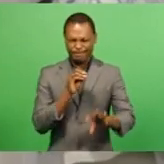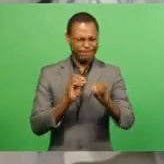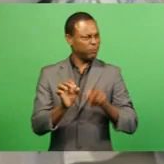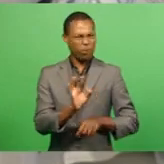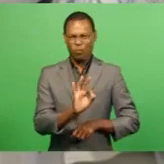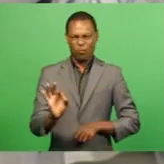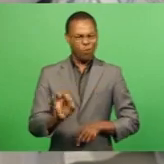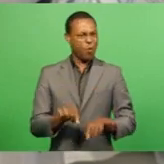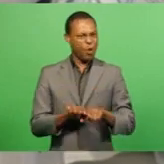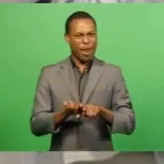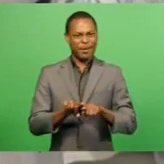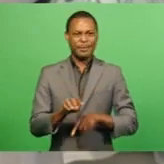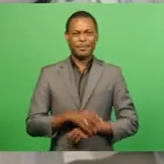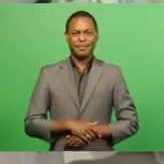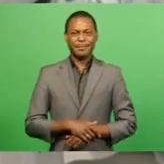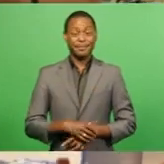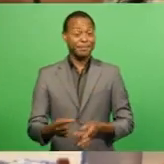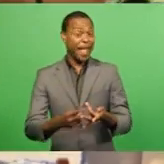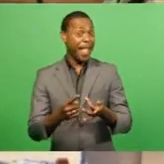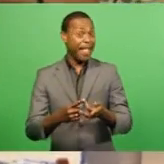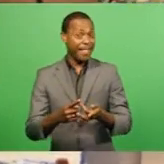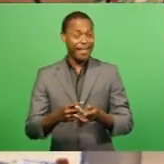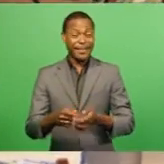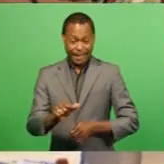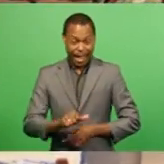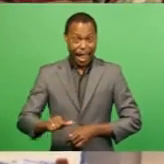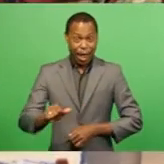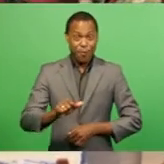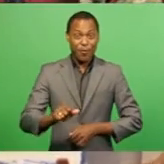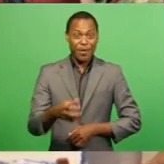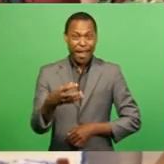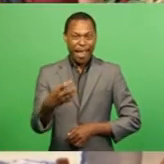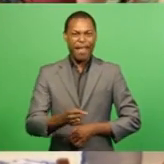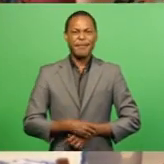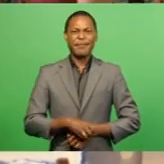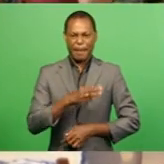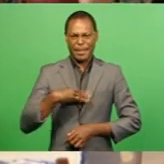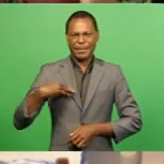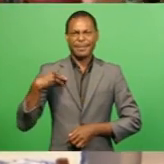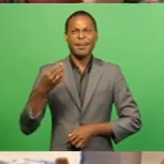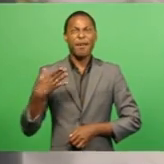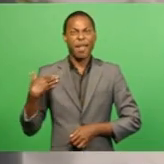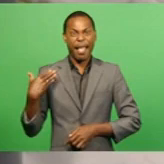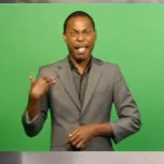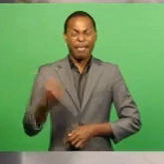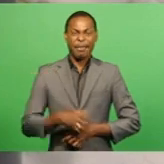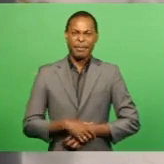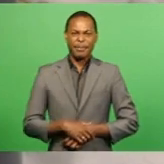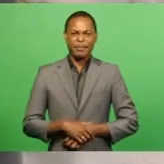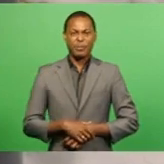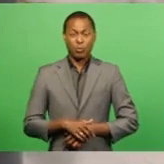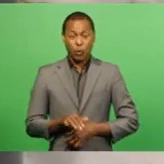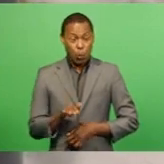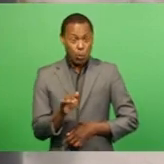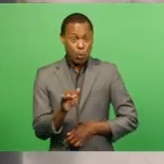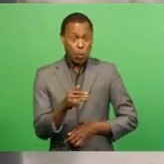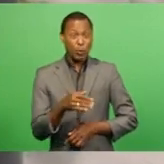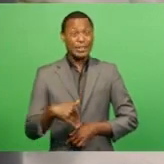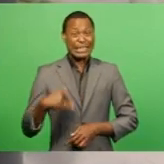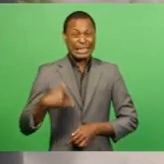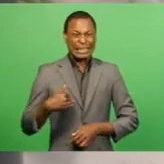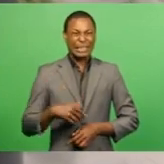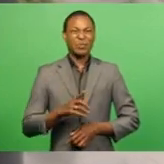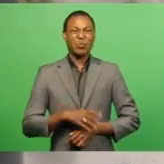Another area the UN will be working closely with the Ministry of Health is ensuring those living with HIV and AIDS